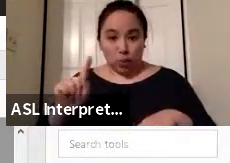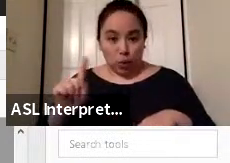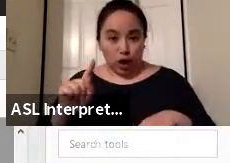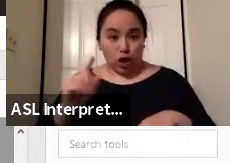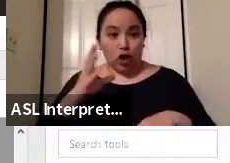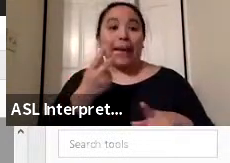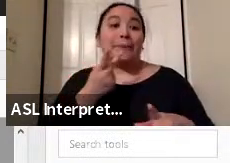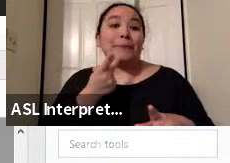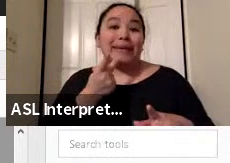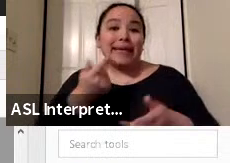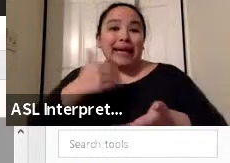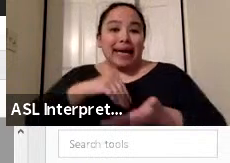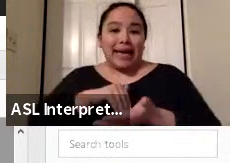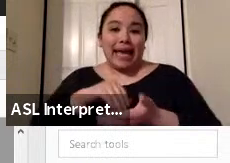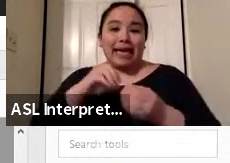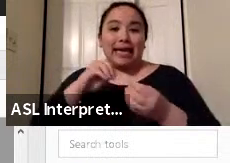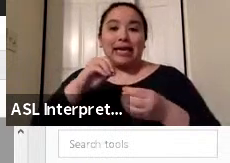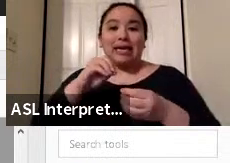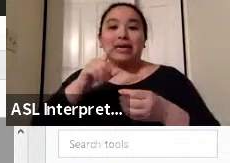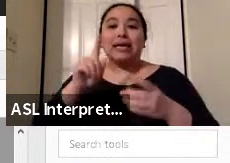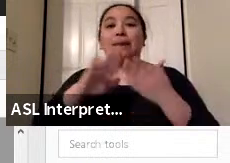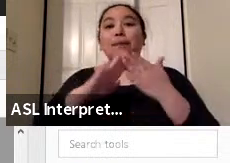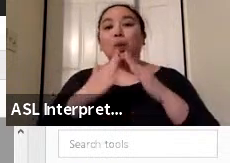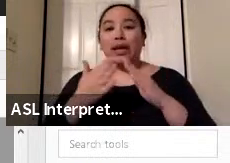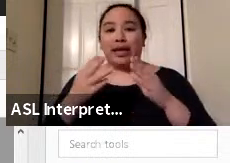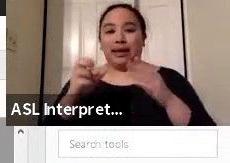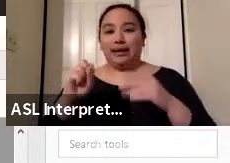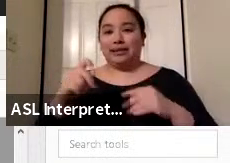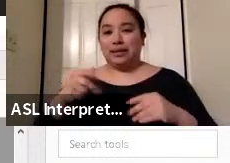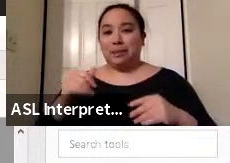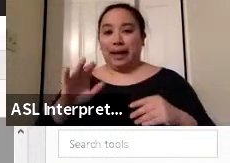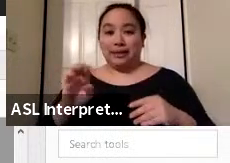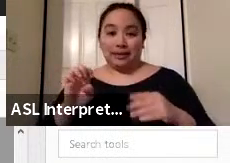pink area is commercial community space. So